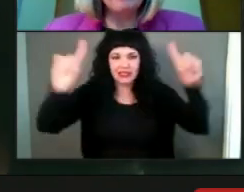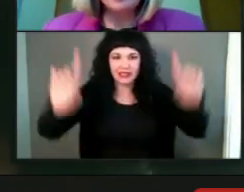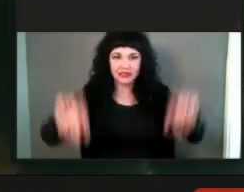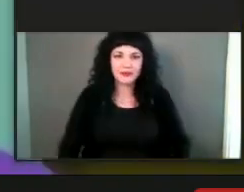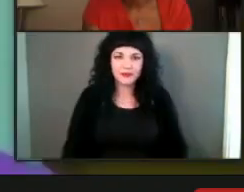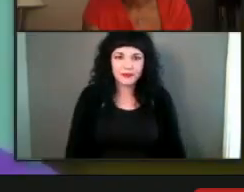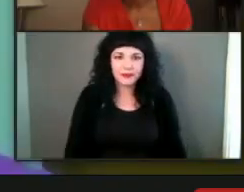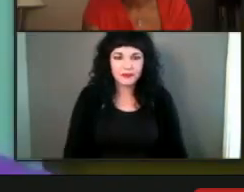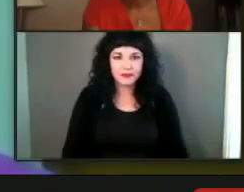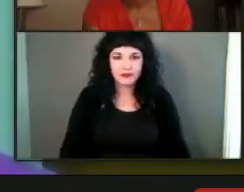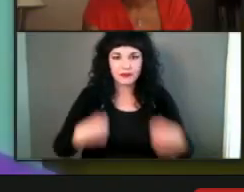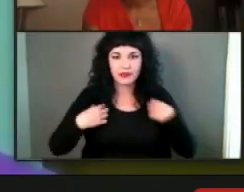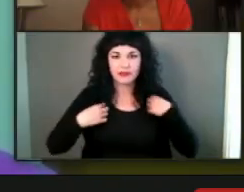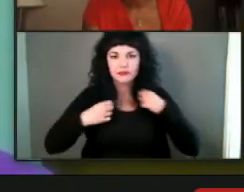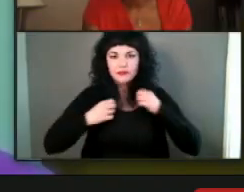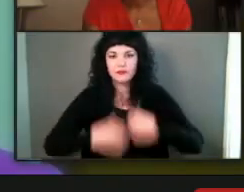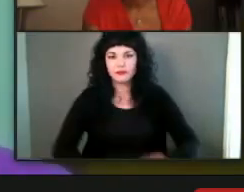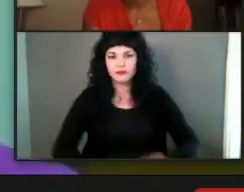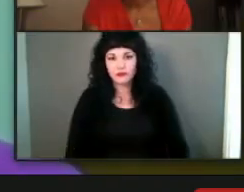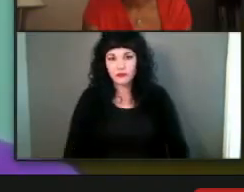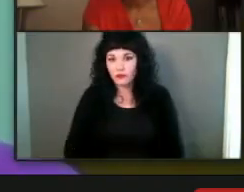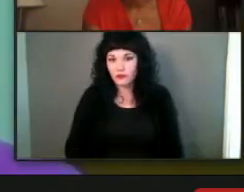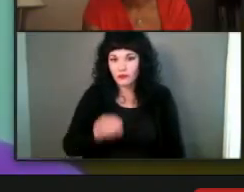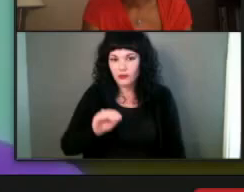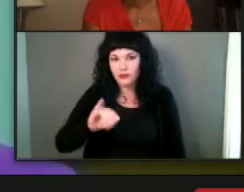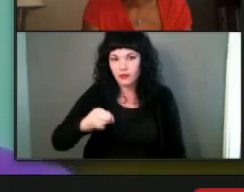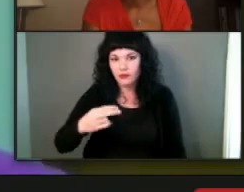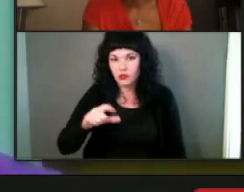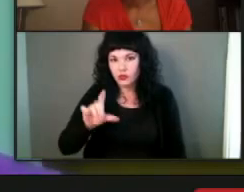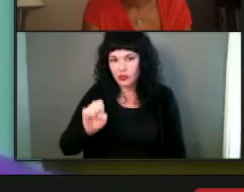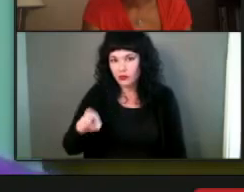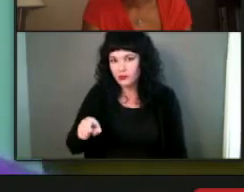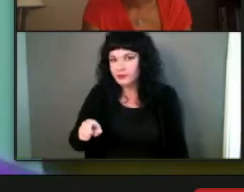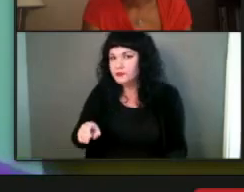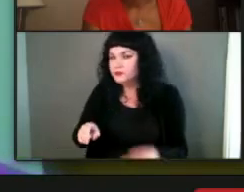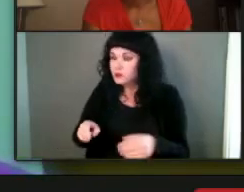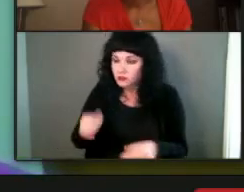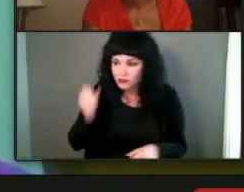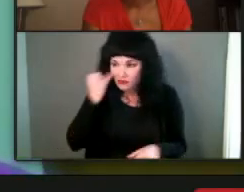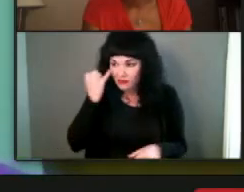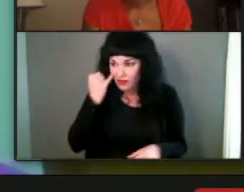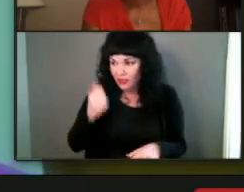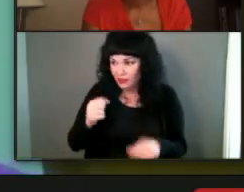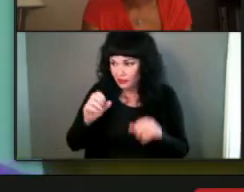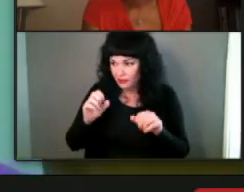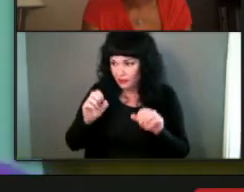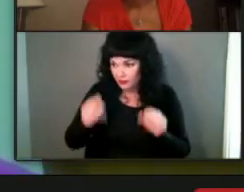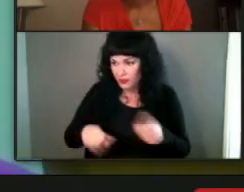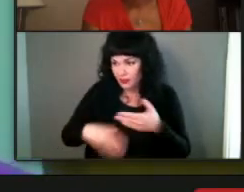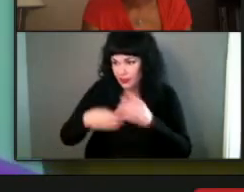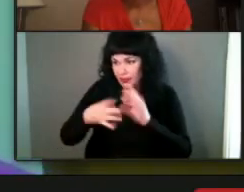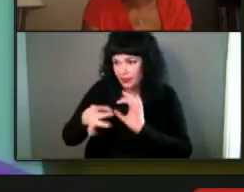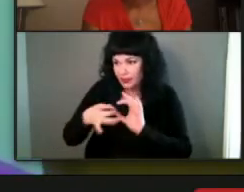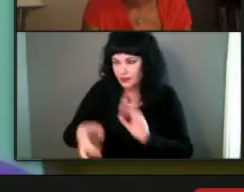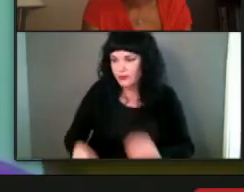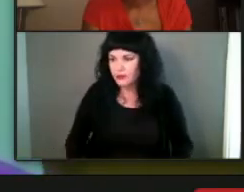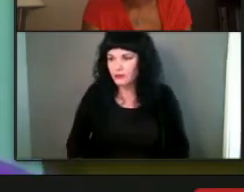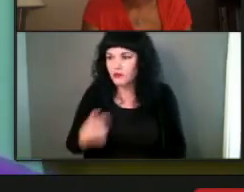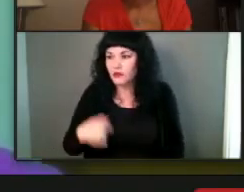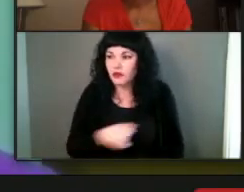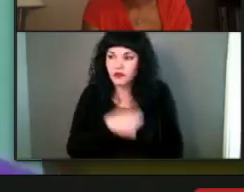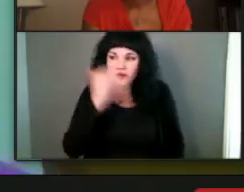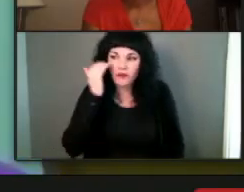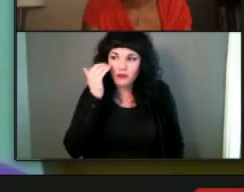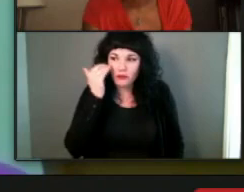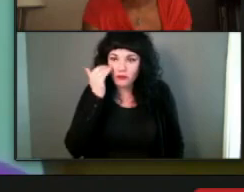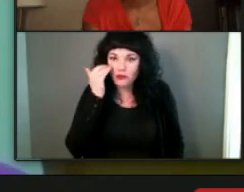If I could just add, we're recognizing that children are starting to return to some environments in